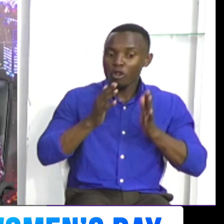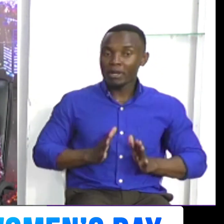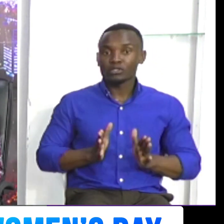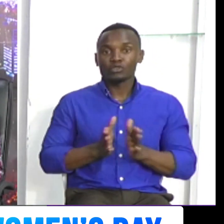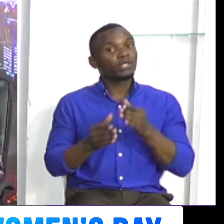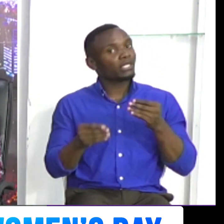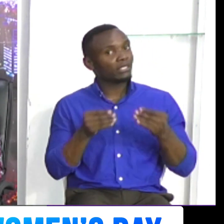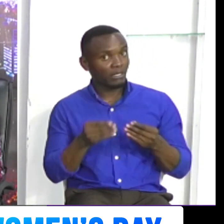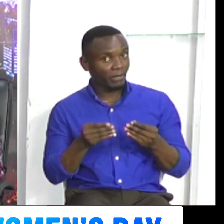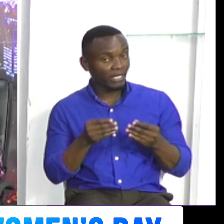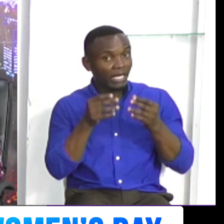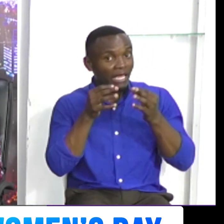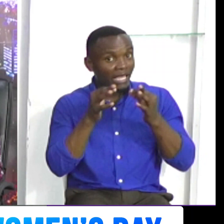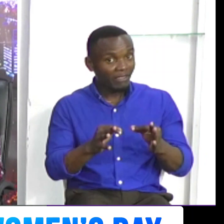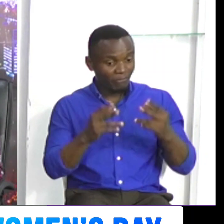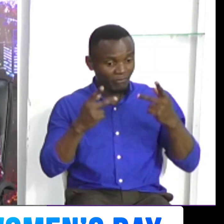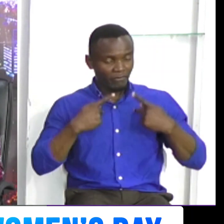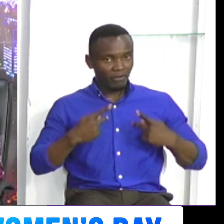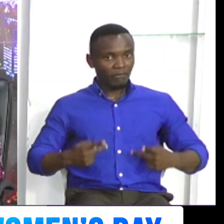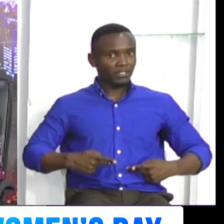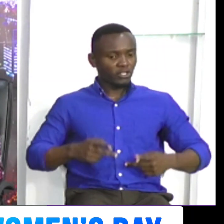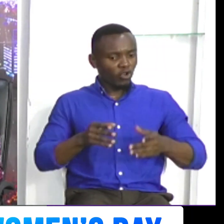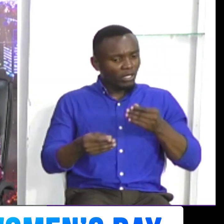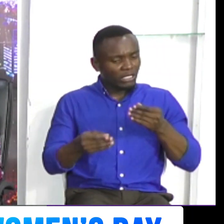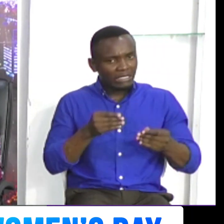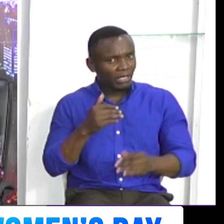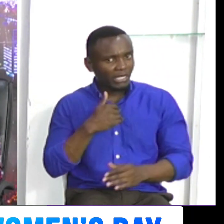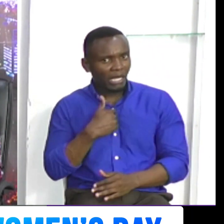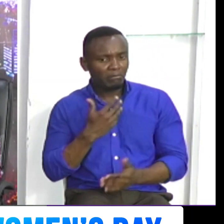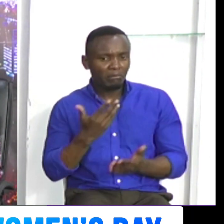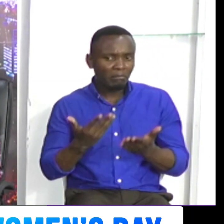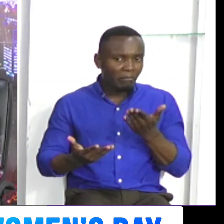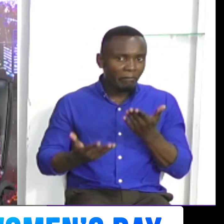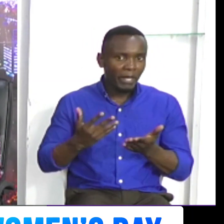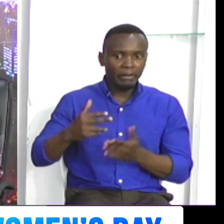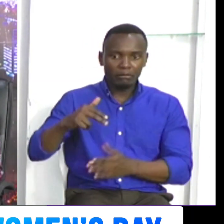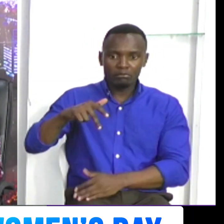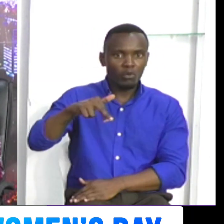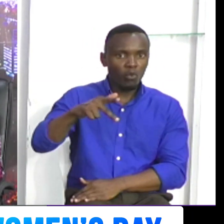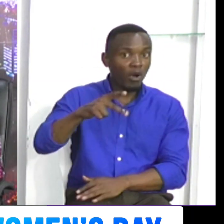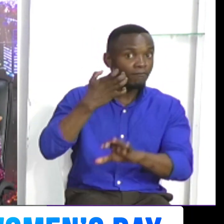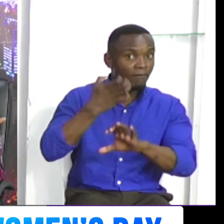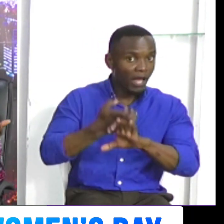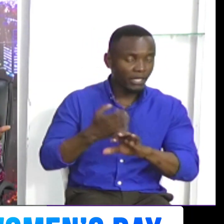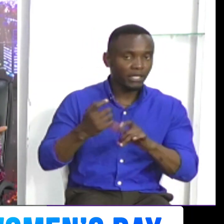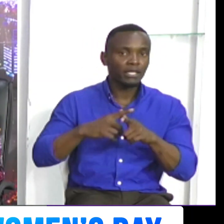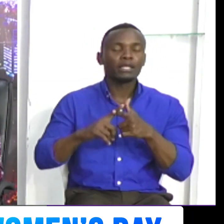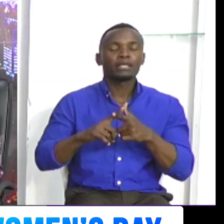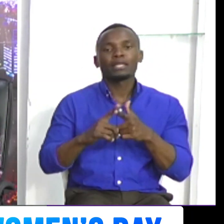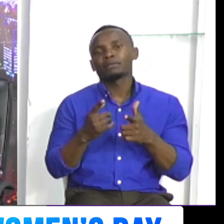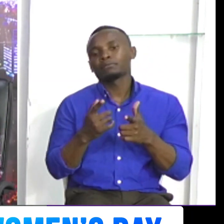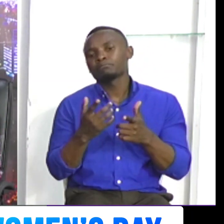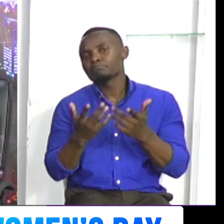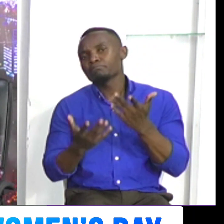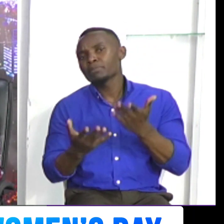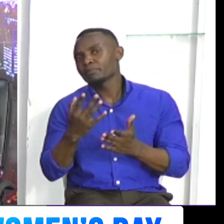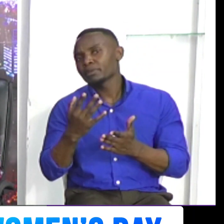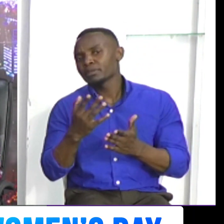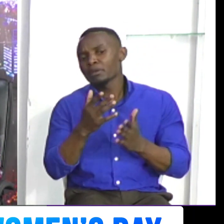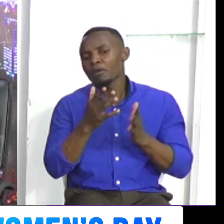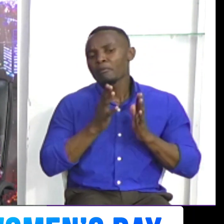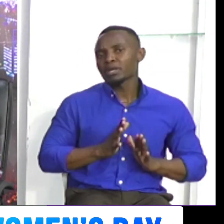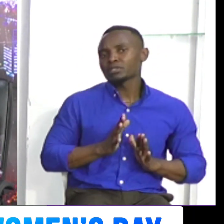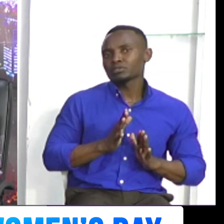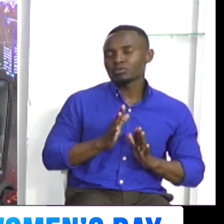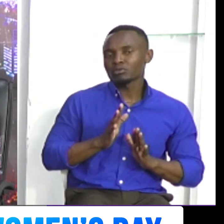physical disability, for instance, mobility challenges, one will say, I am unable to host you because of